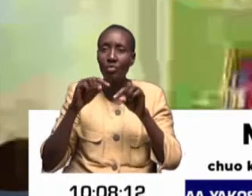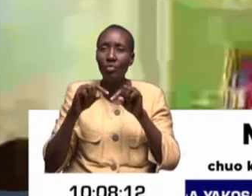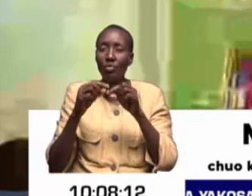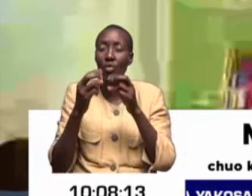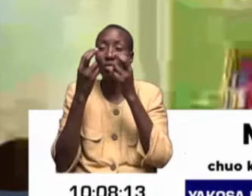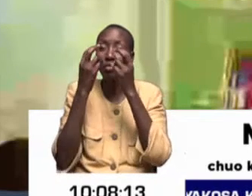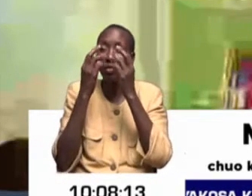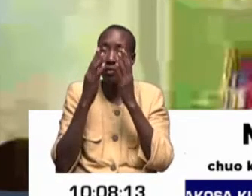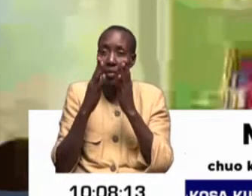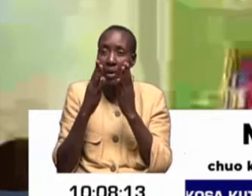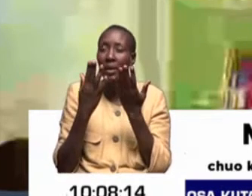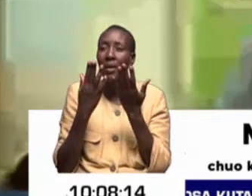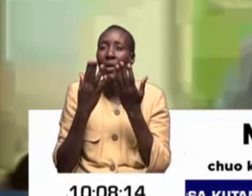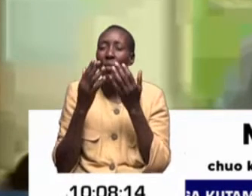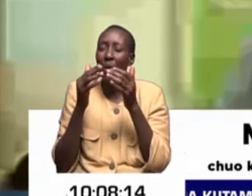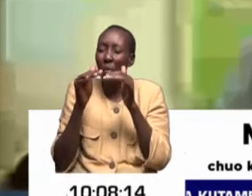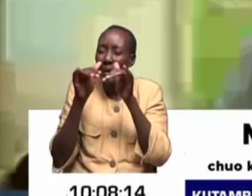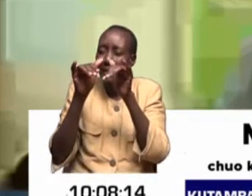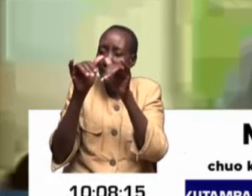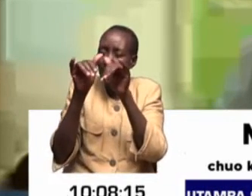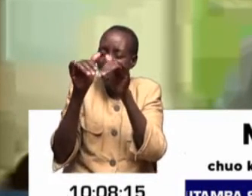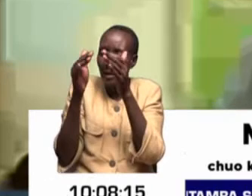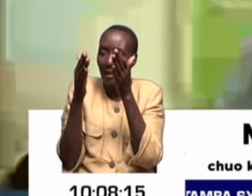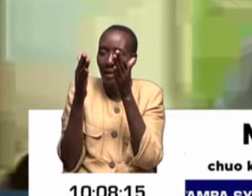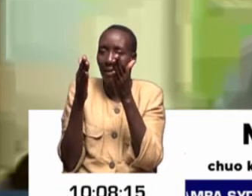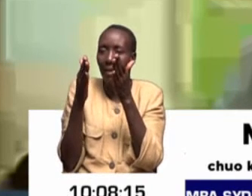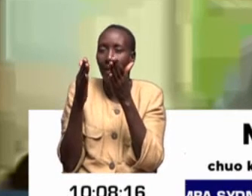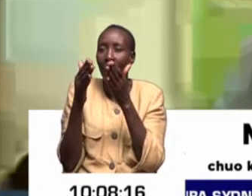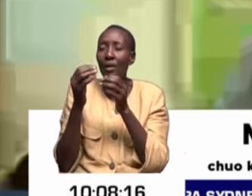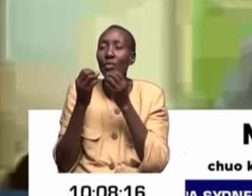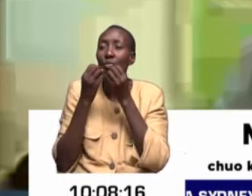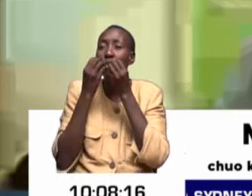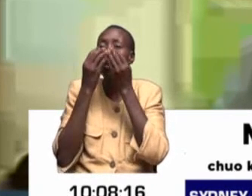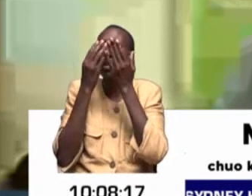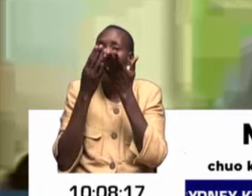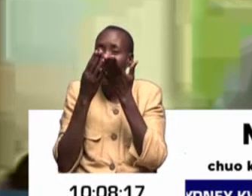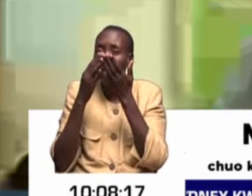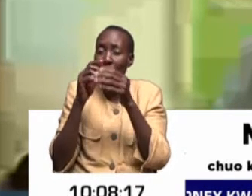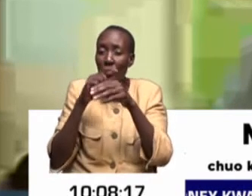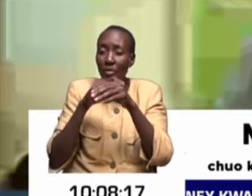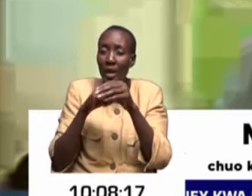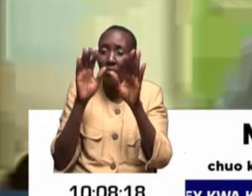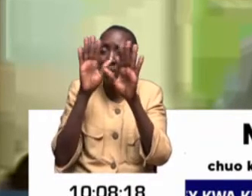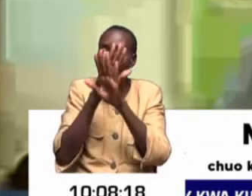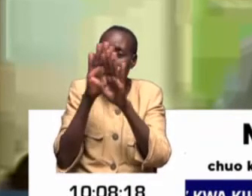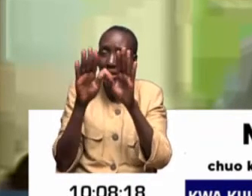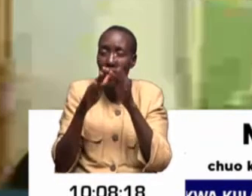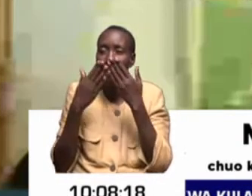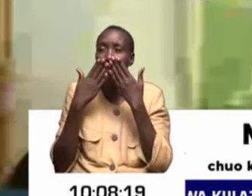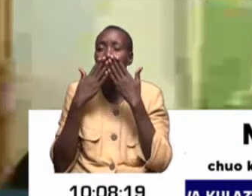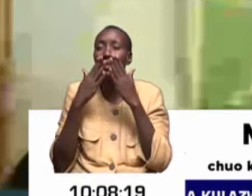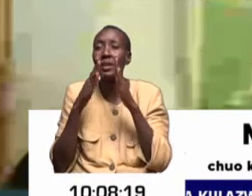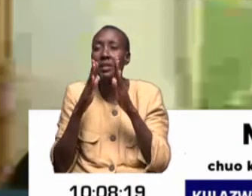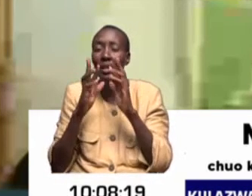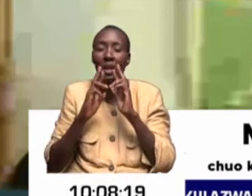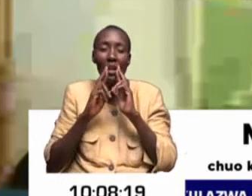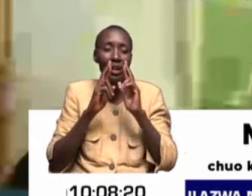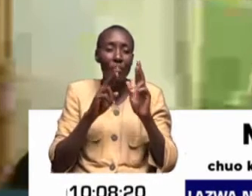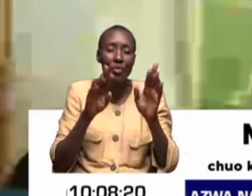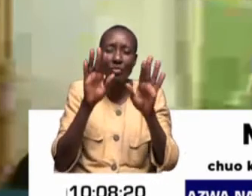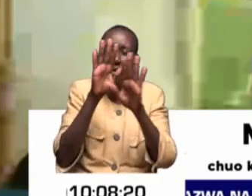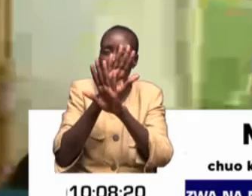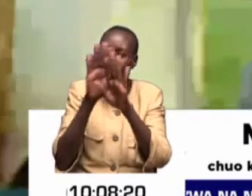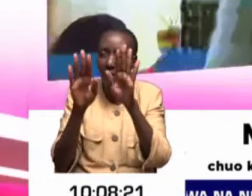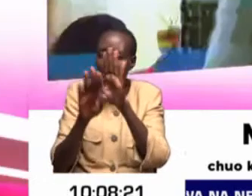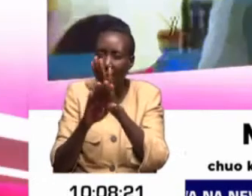mtazamaji, tulikuwa tuna kita kambi hapa hivi iliweza kukujuza baada ya siku kuisha bila ambapo tunakutaarifu katika mida yetu